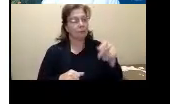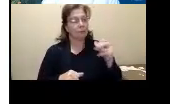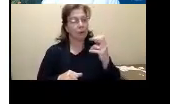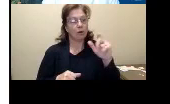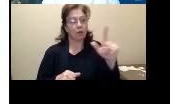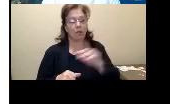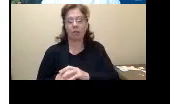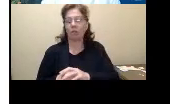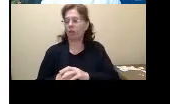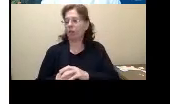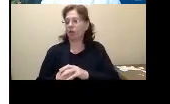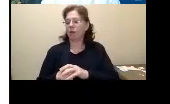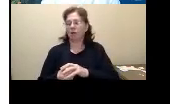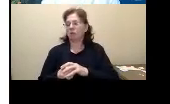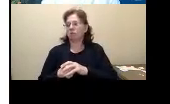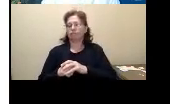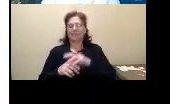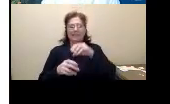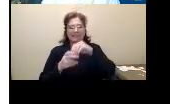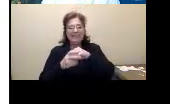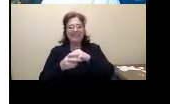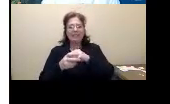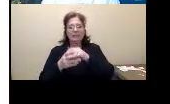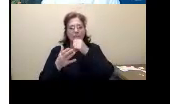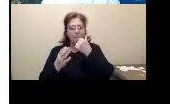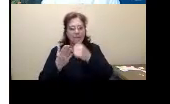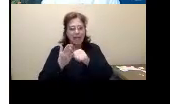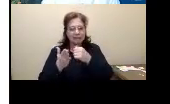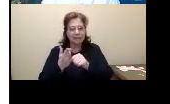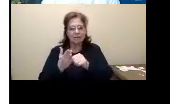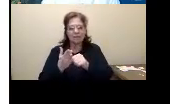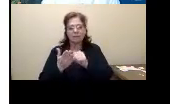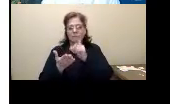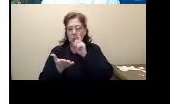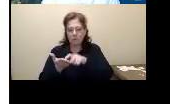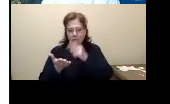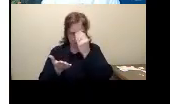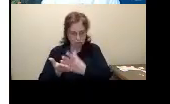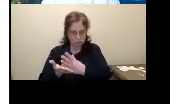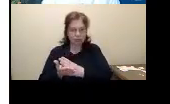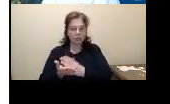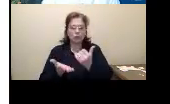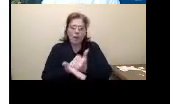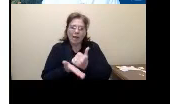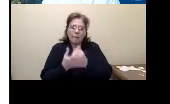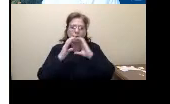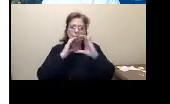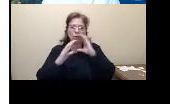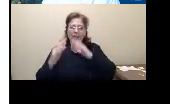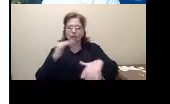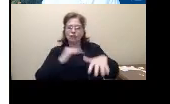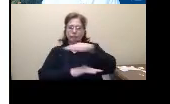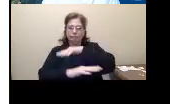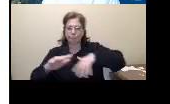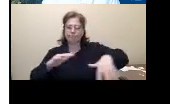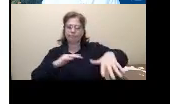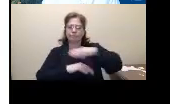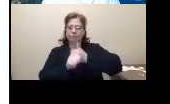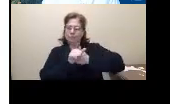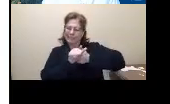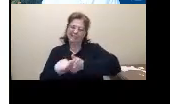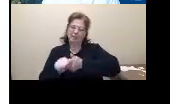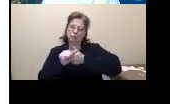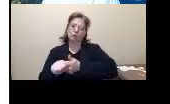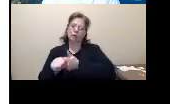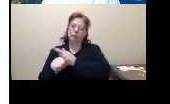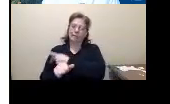in-basket notices in order to facilitate more communication at the health system level and keep track of these patients that were previously falling